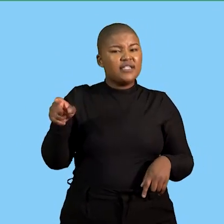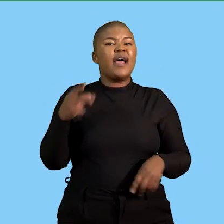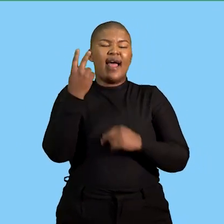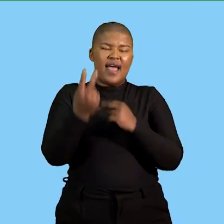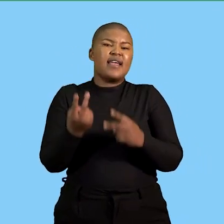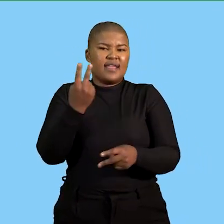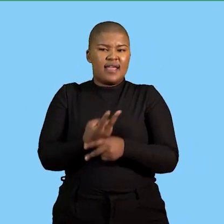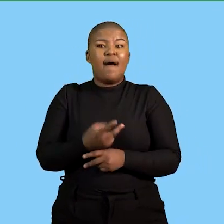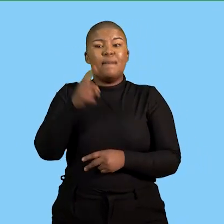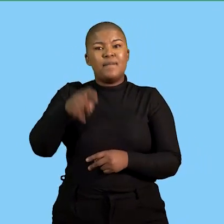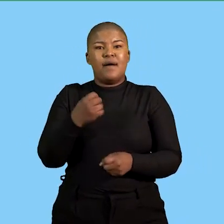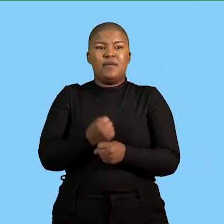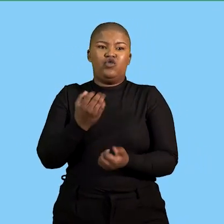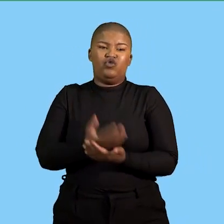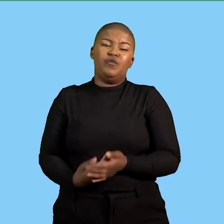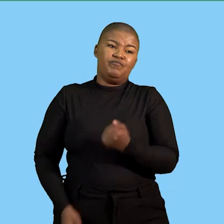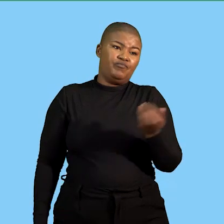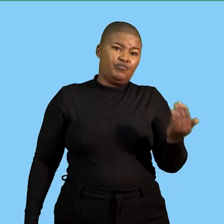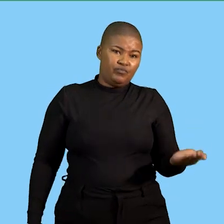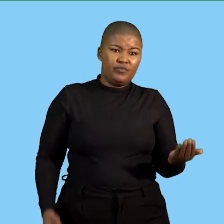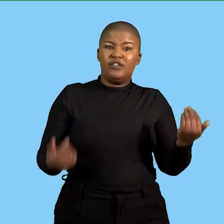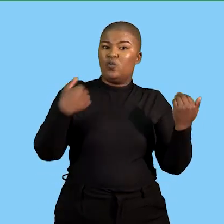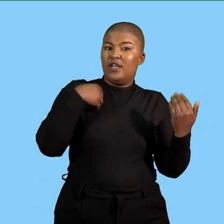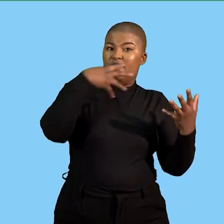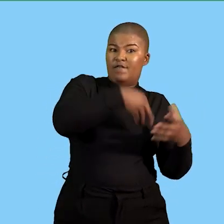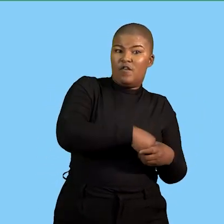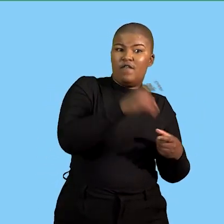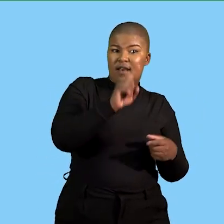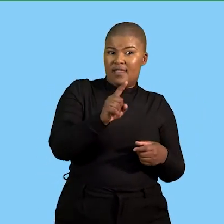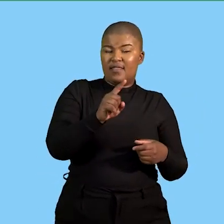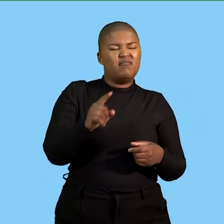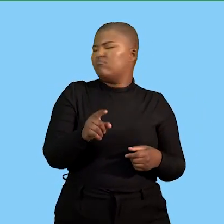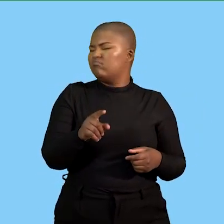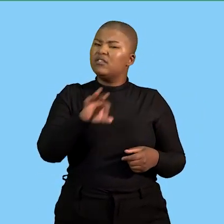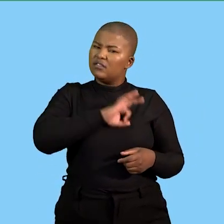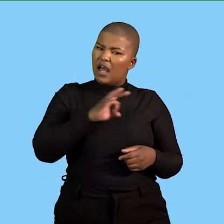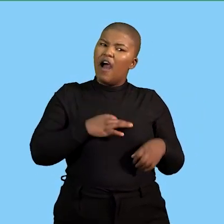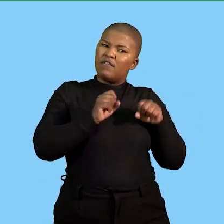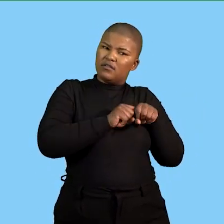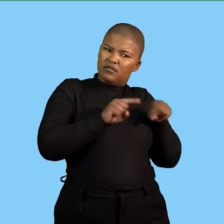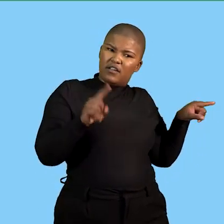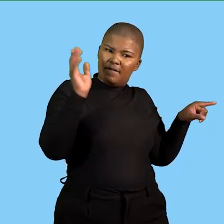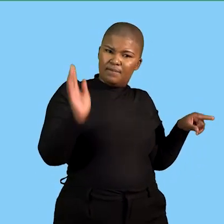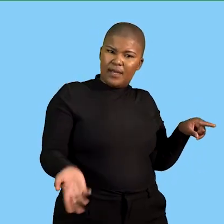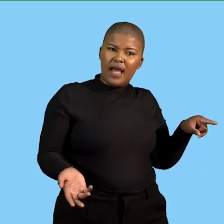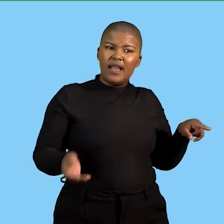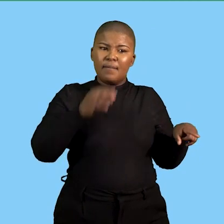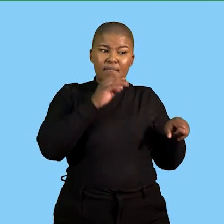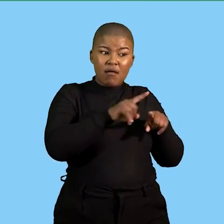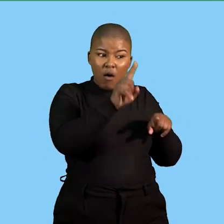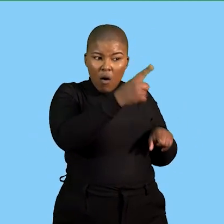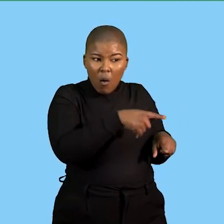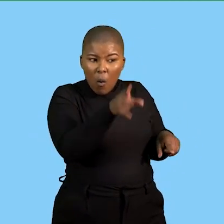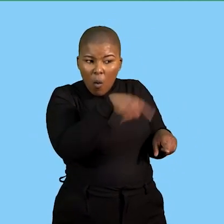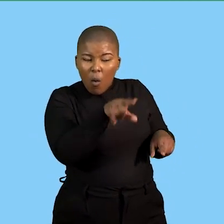again, they have direction without interference from the leader. As you can see there, everyone would know what is their role.